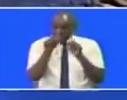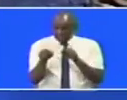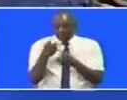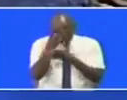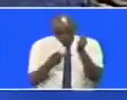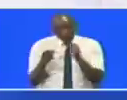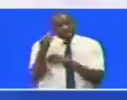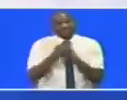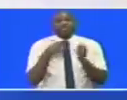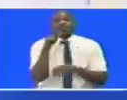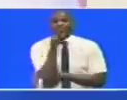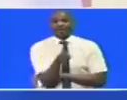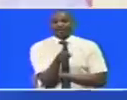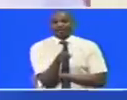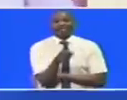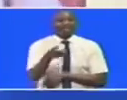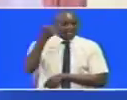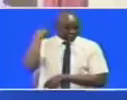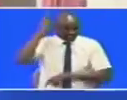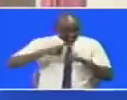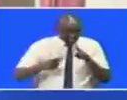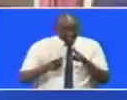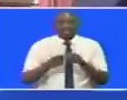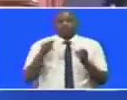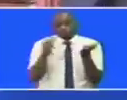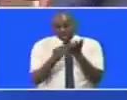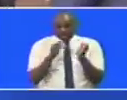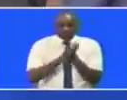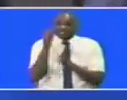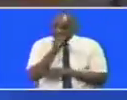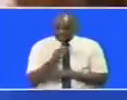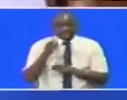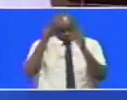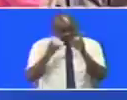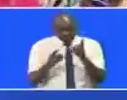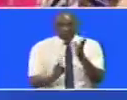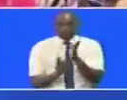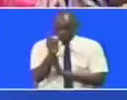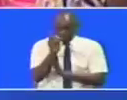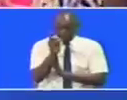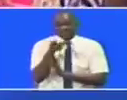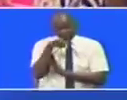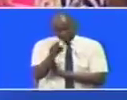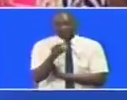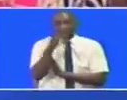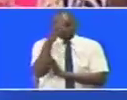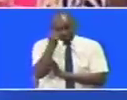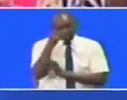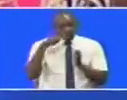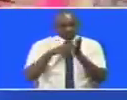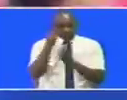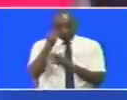both countries. Early last year, Uganda agreed with Tanzania to jointly develop a $3.55